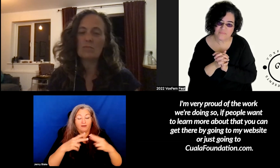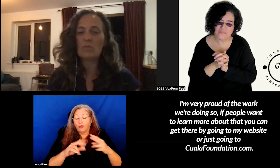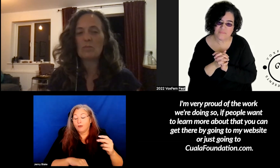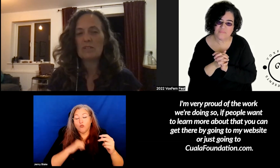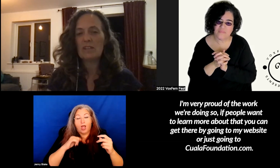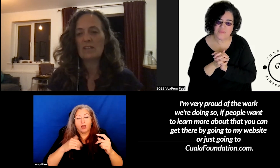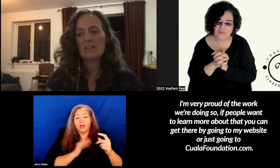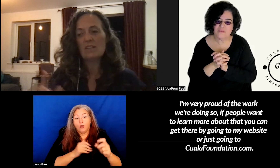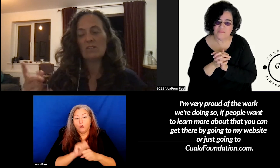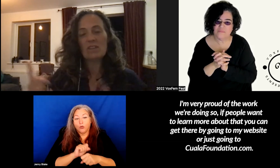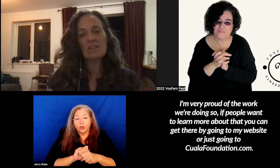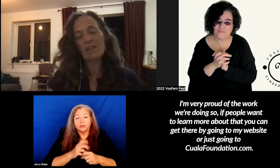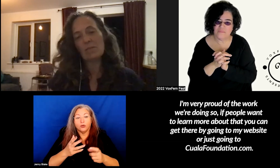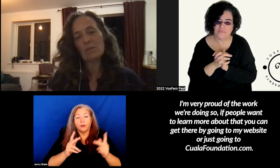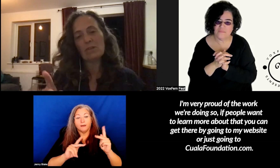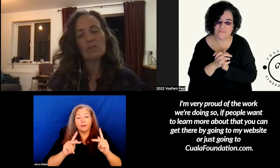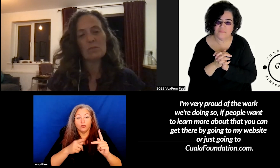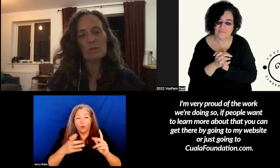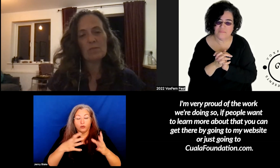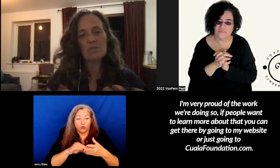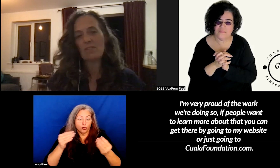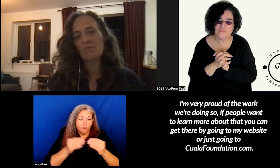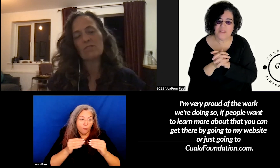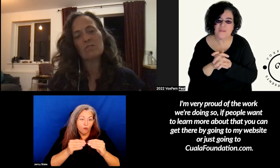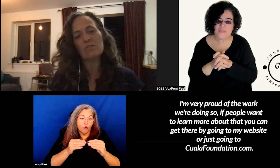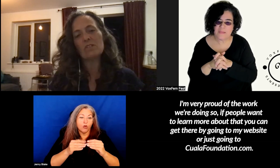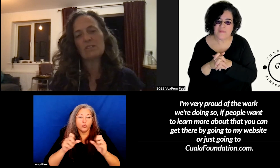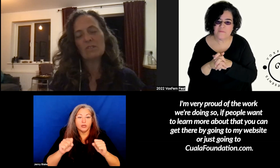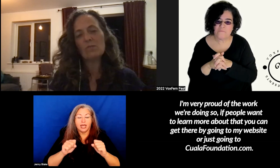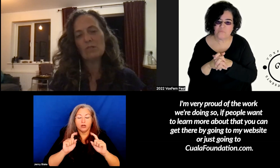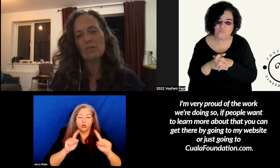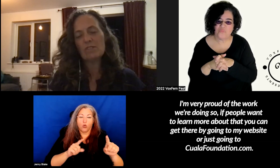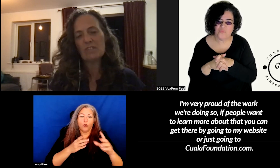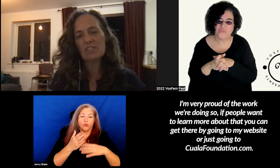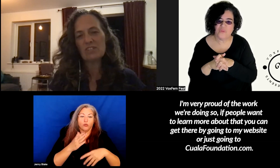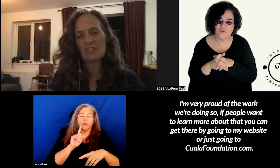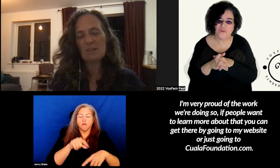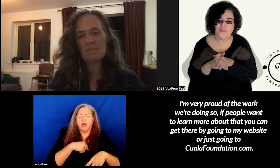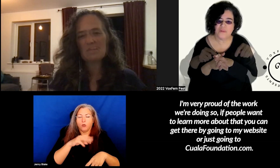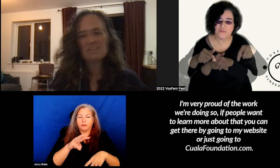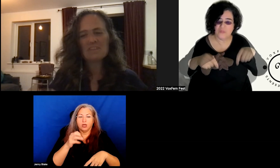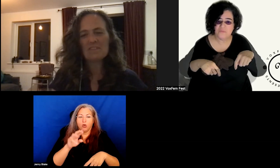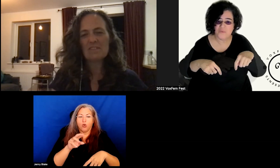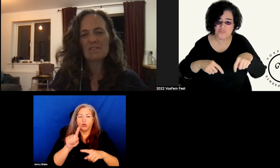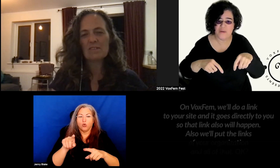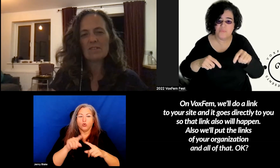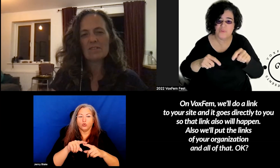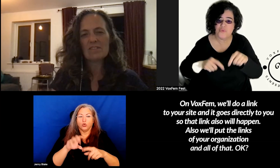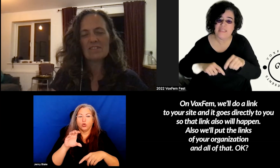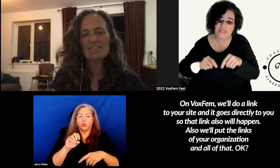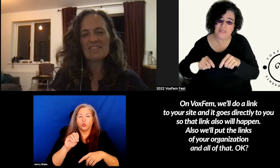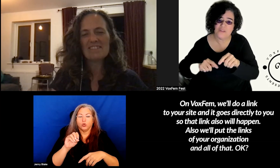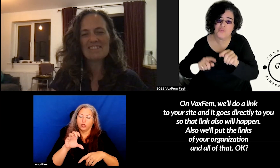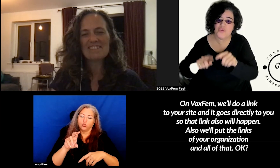to learn more about that, you can get there by going to my website or just going to coolafoundation.com. And on VoxFem, we'll